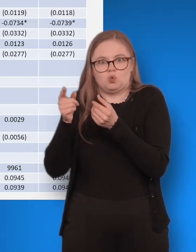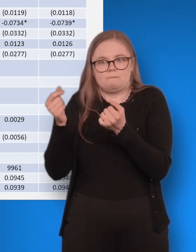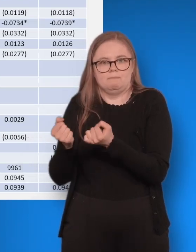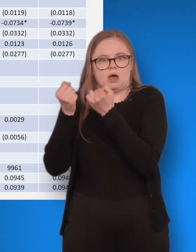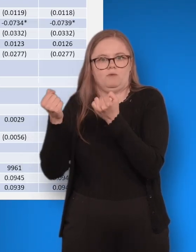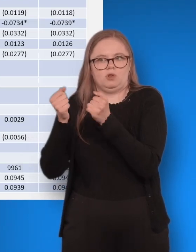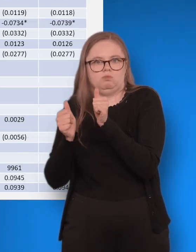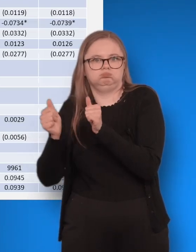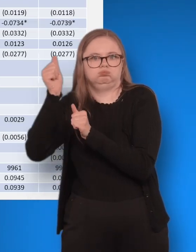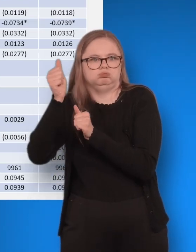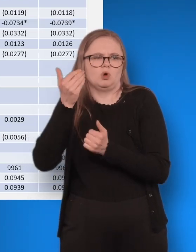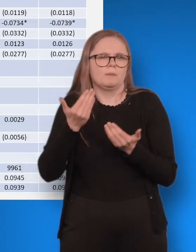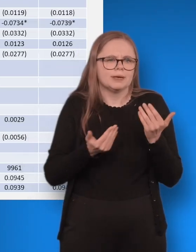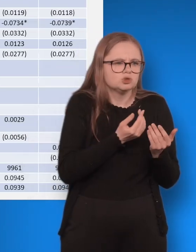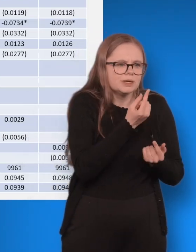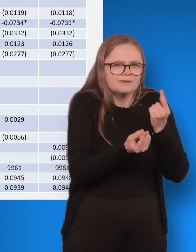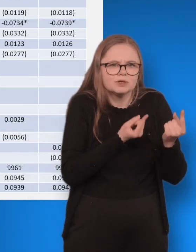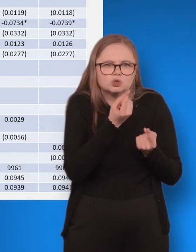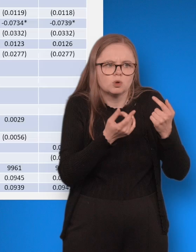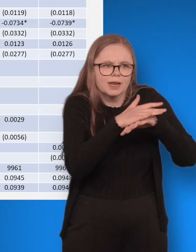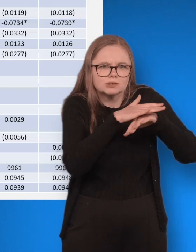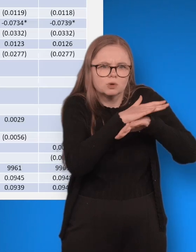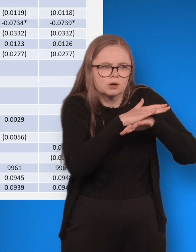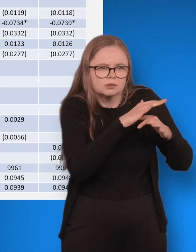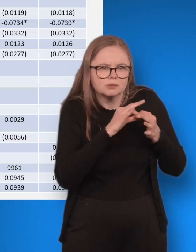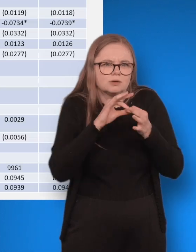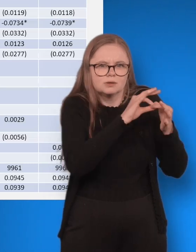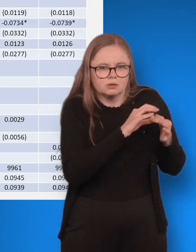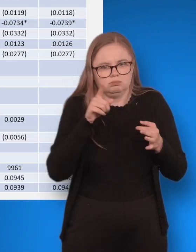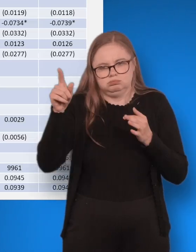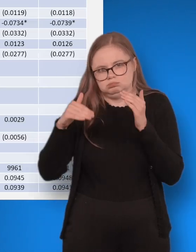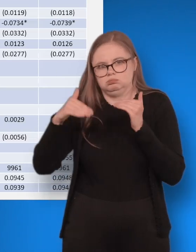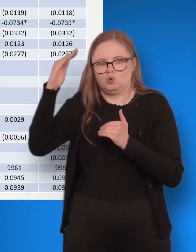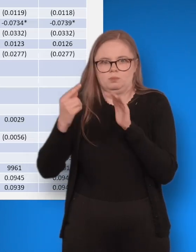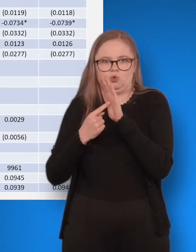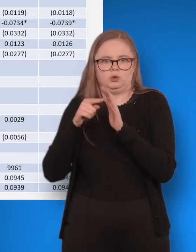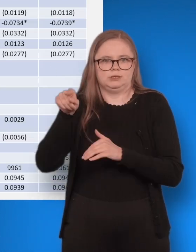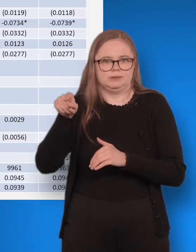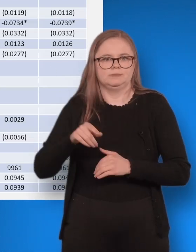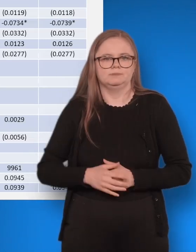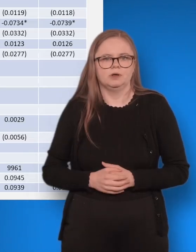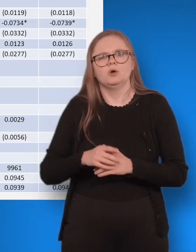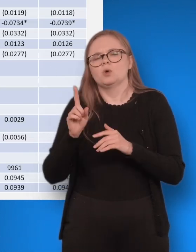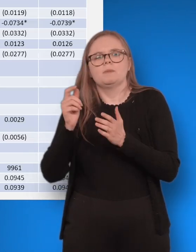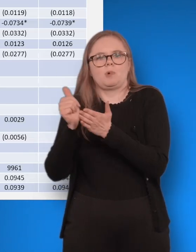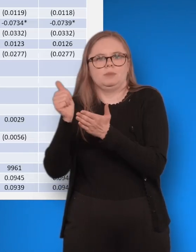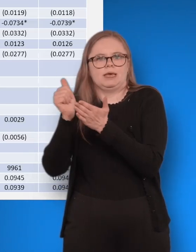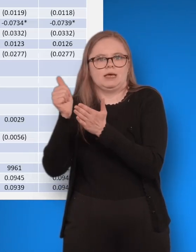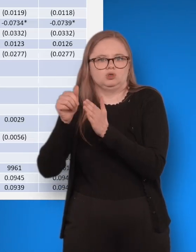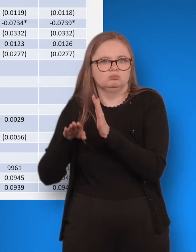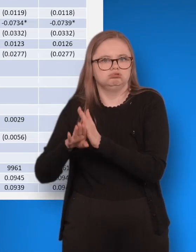individual personal collaboration networks are more important for publication results as we measured them by